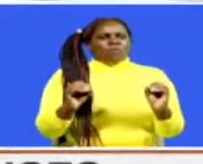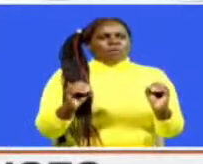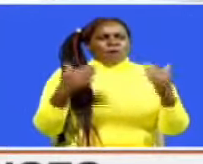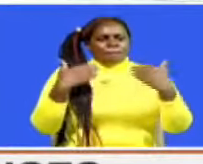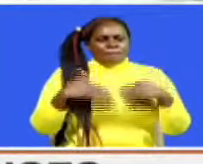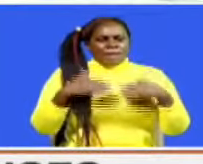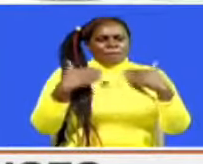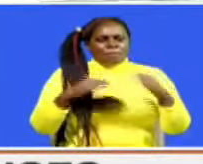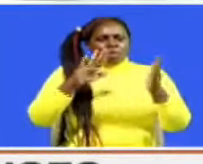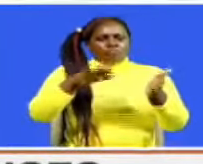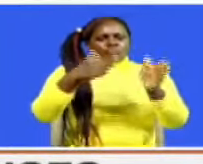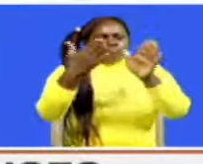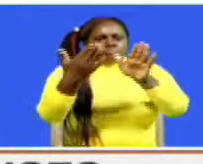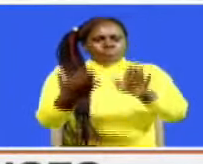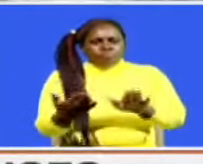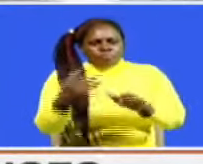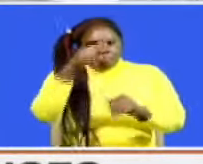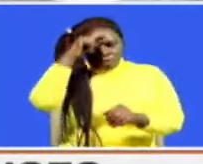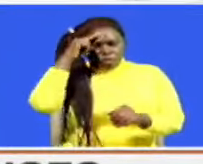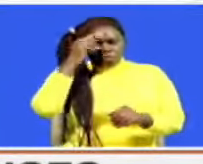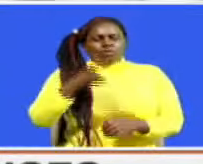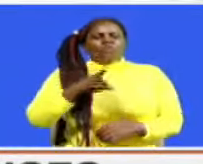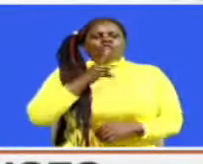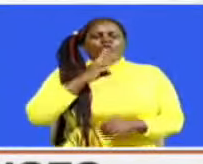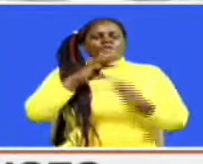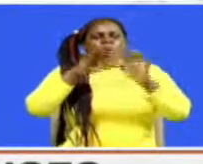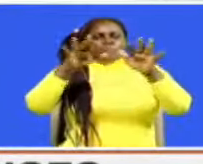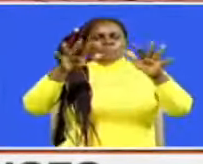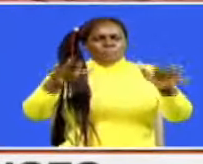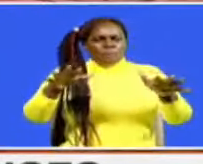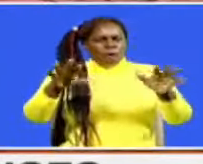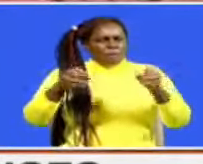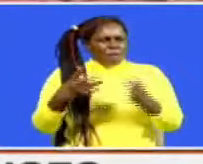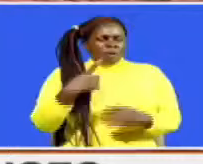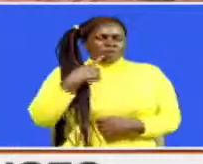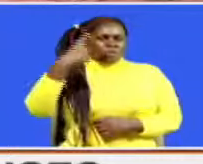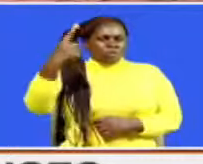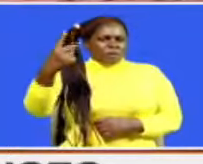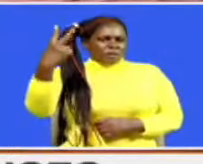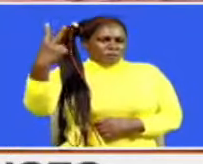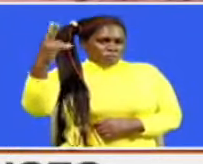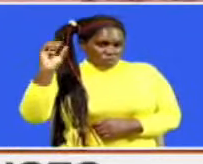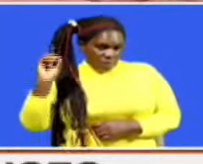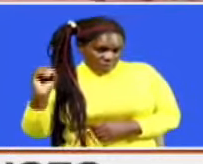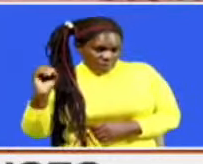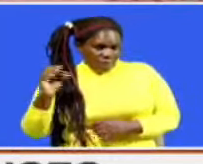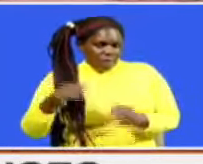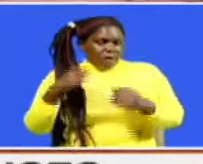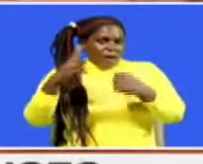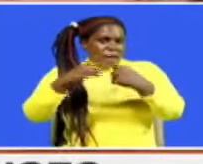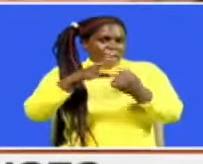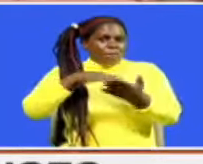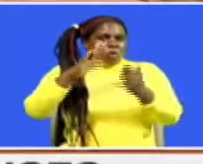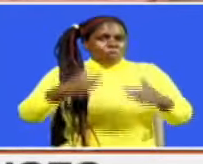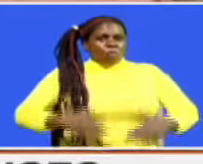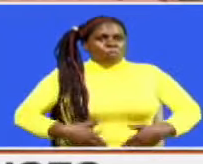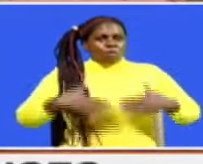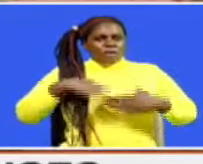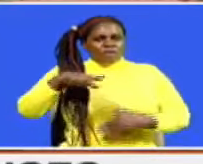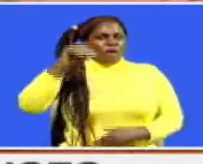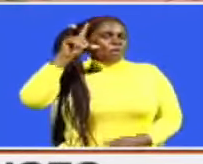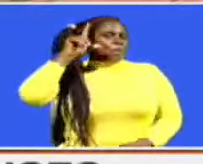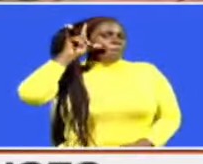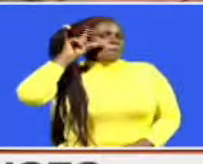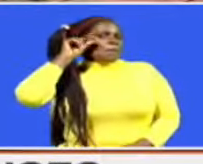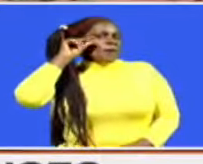of people who have died as a result of floods in the country has risen to 120 after 9 more bodies were retrieved in